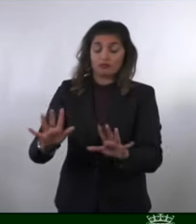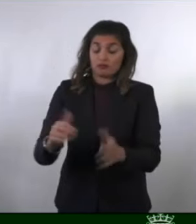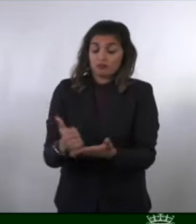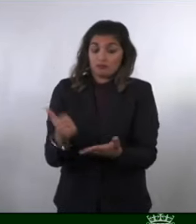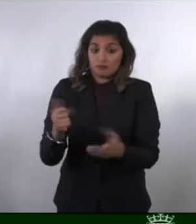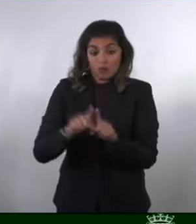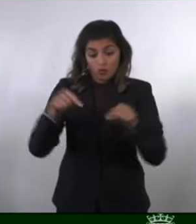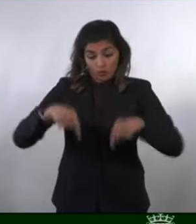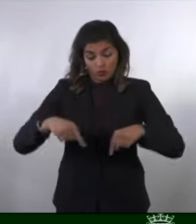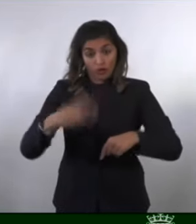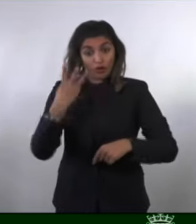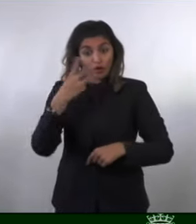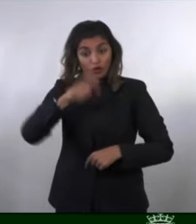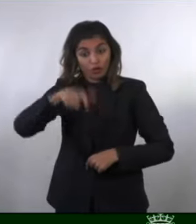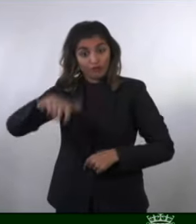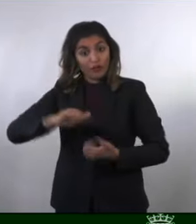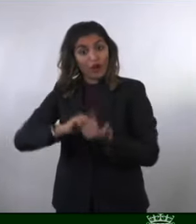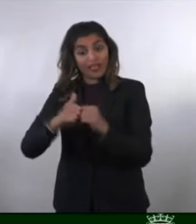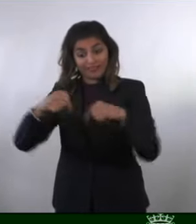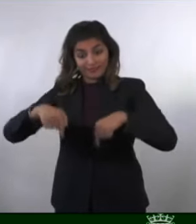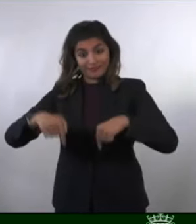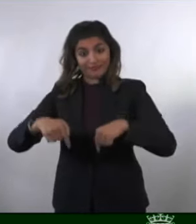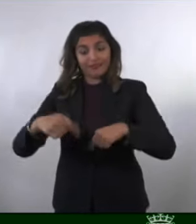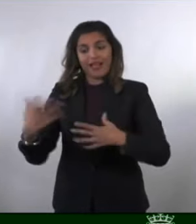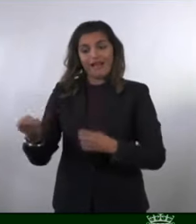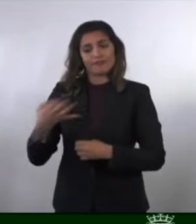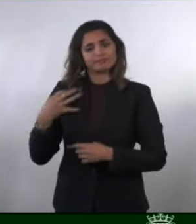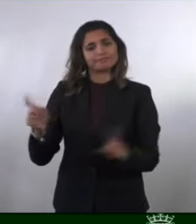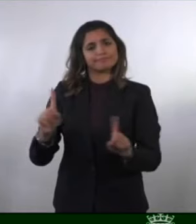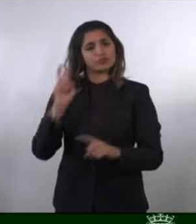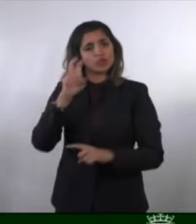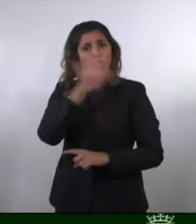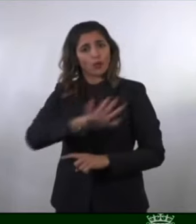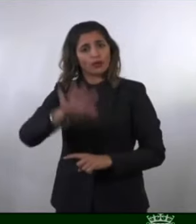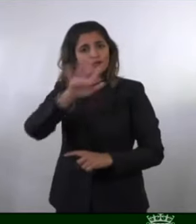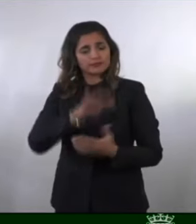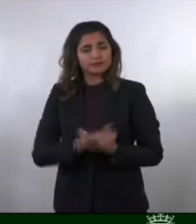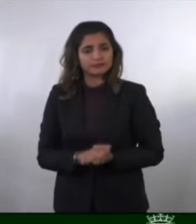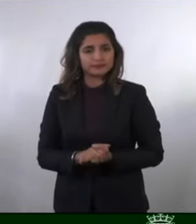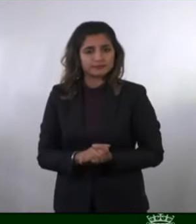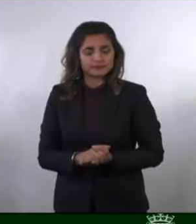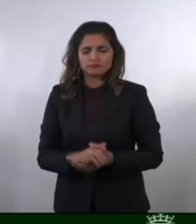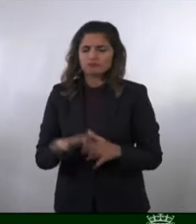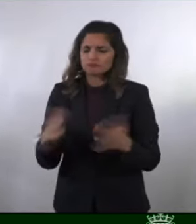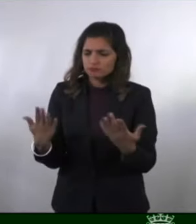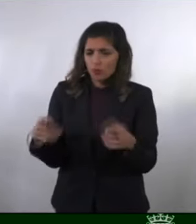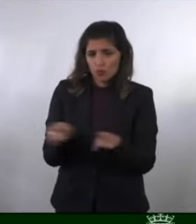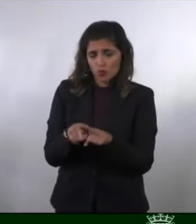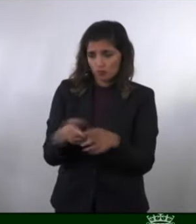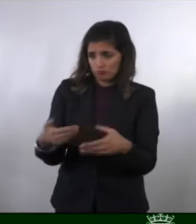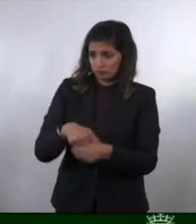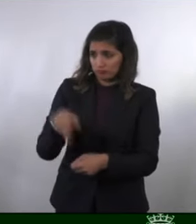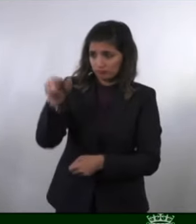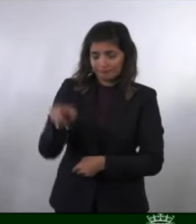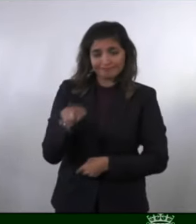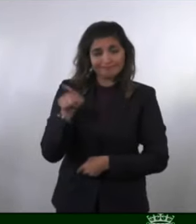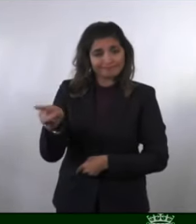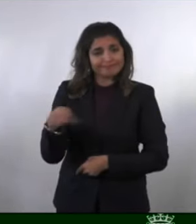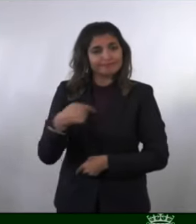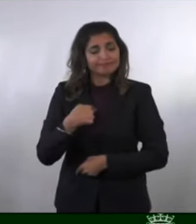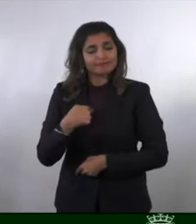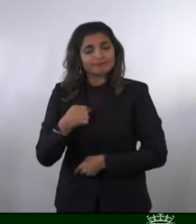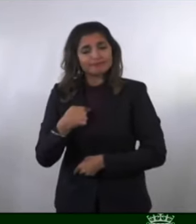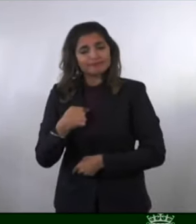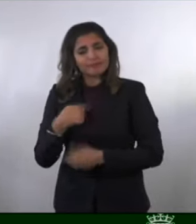who represent Stoke, including my honourable friend, who have worked so hard together to get the high-quality public